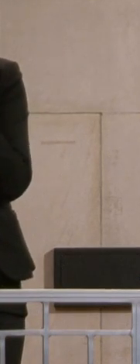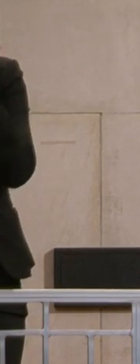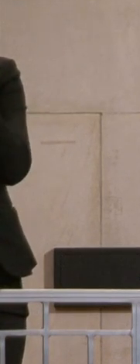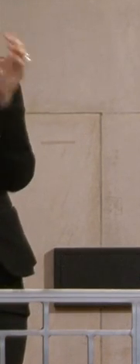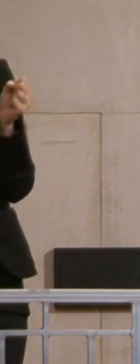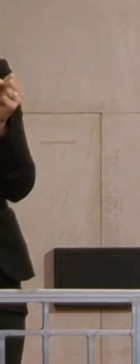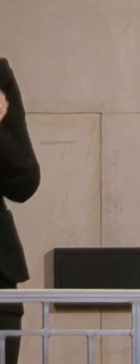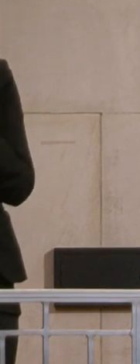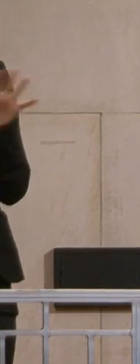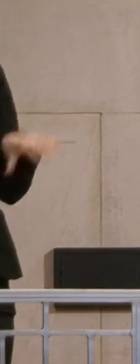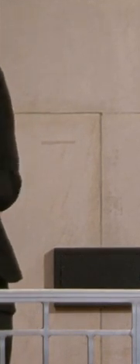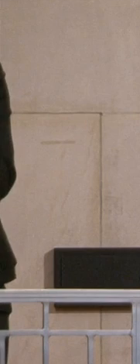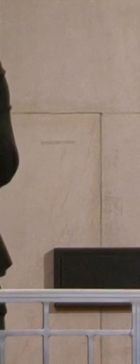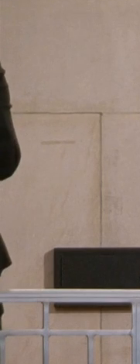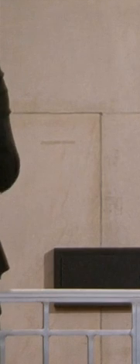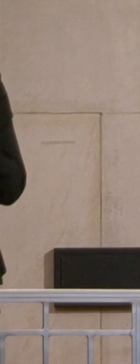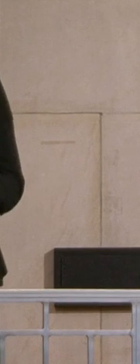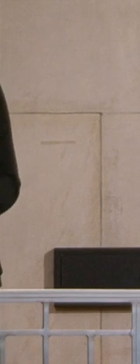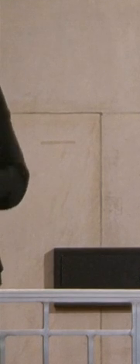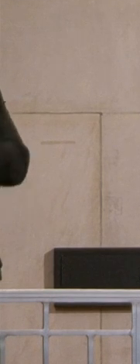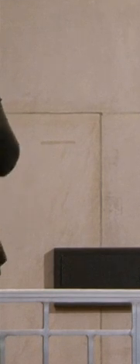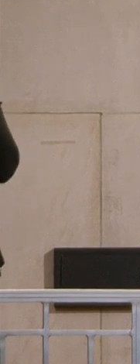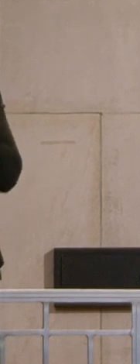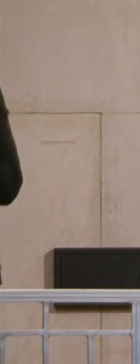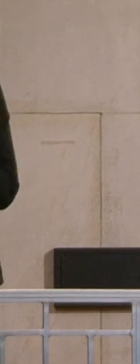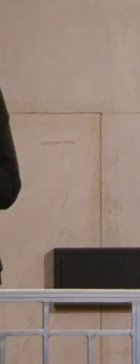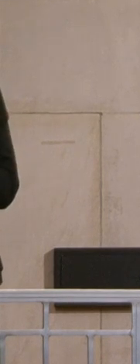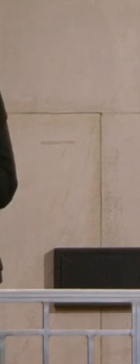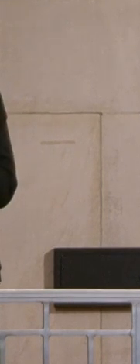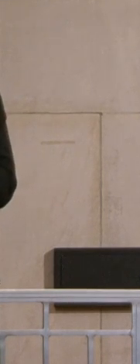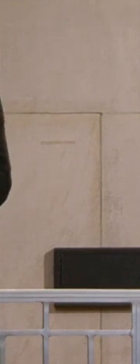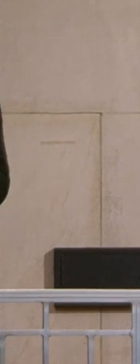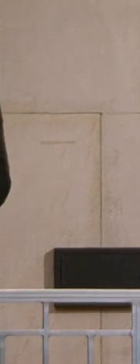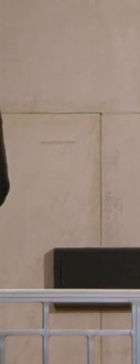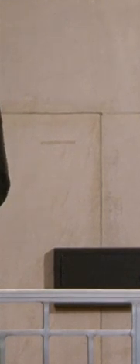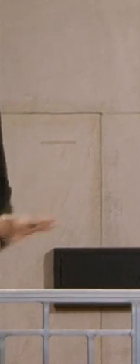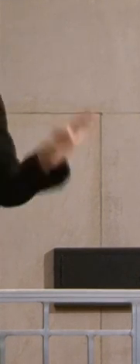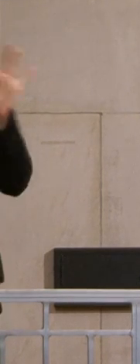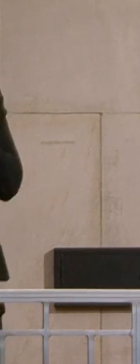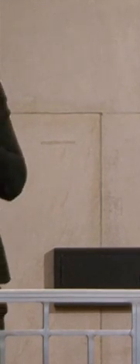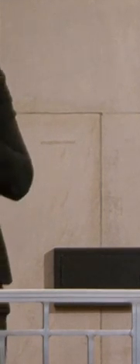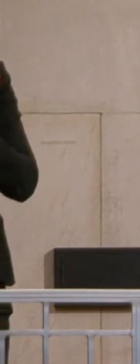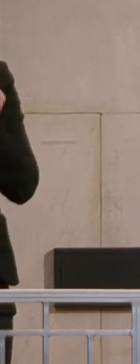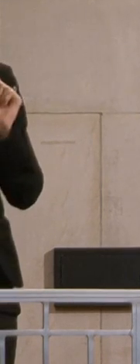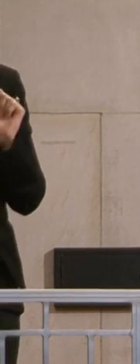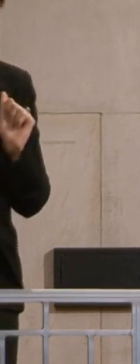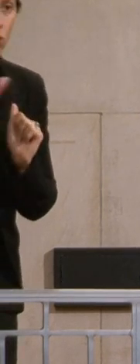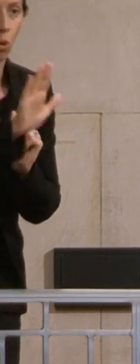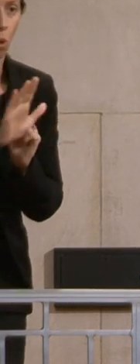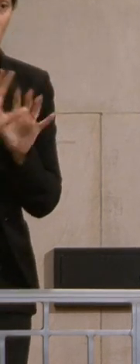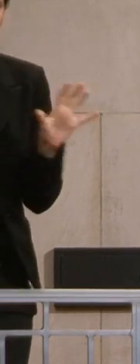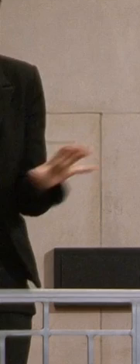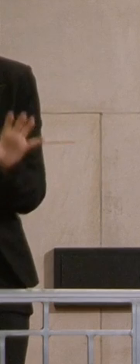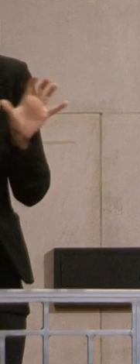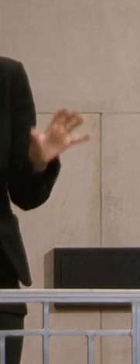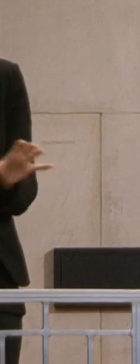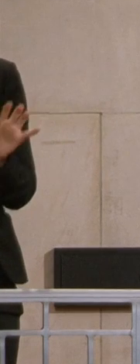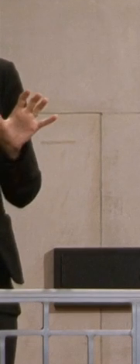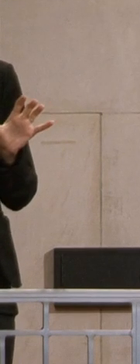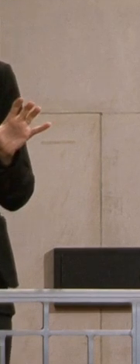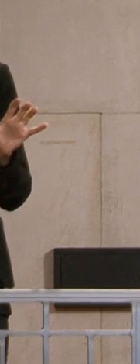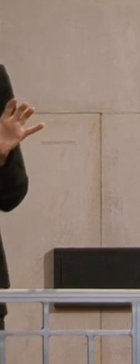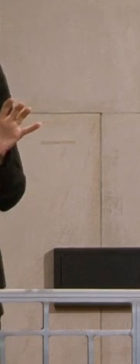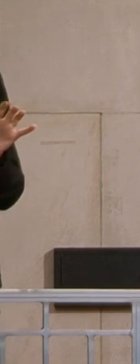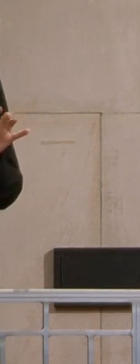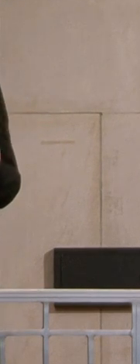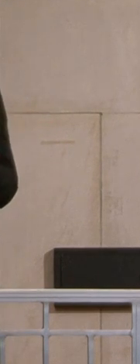this department, but also, most importantly, through the actions of all of you here in this room today